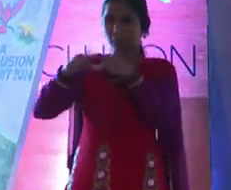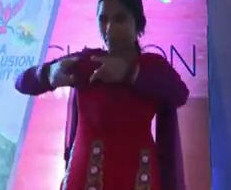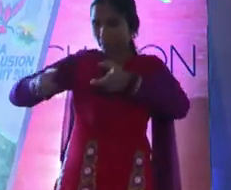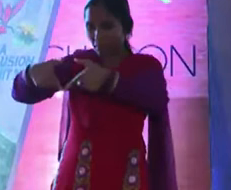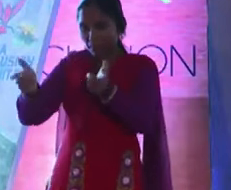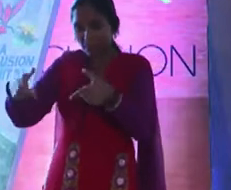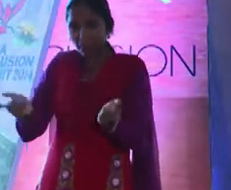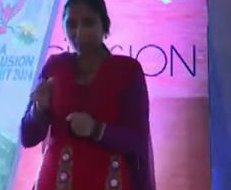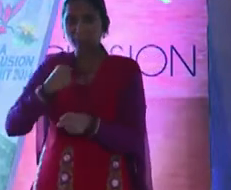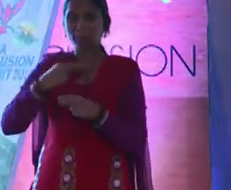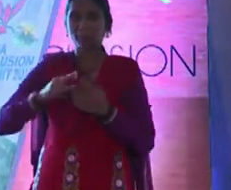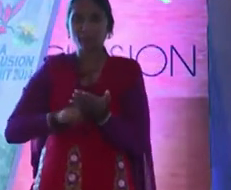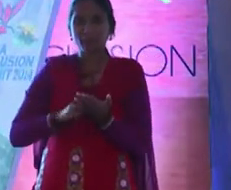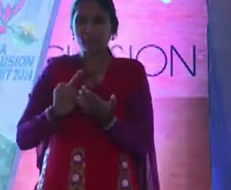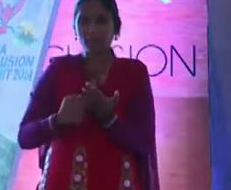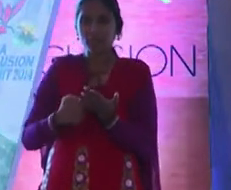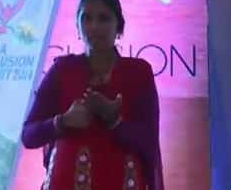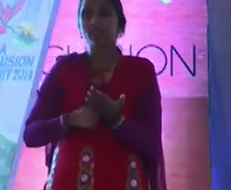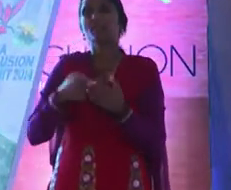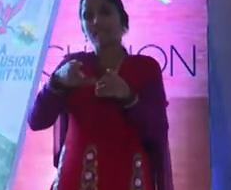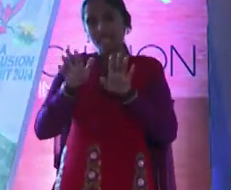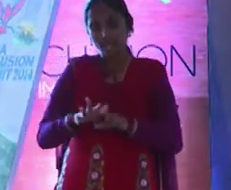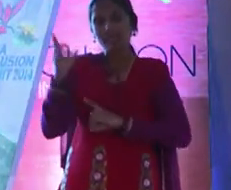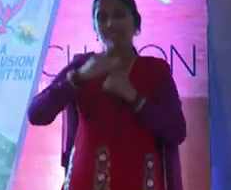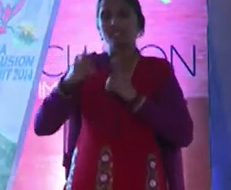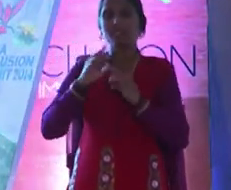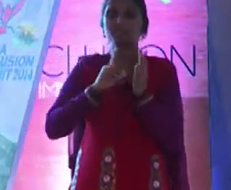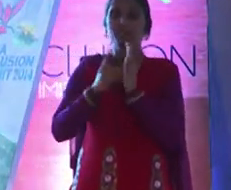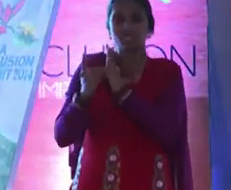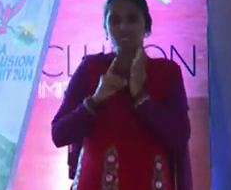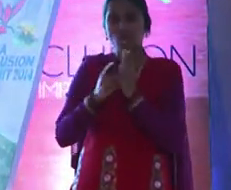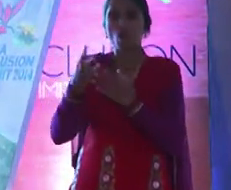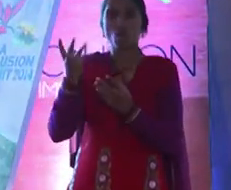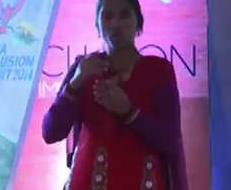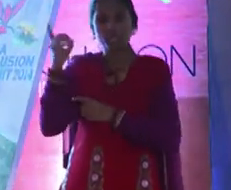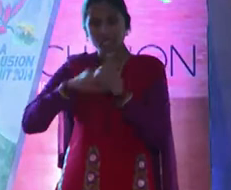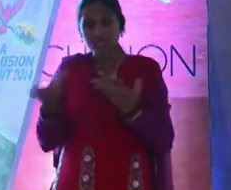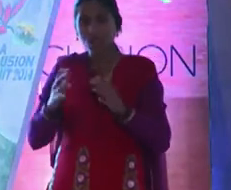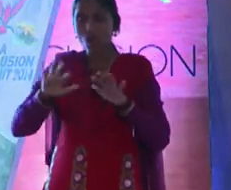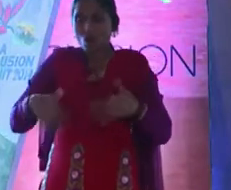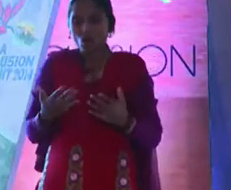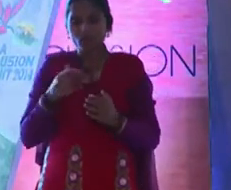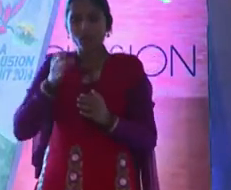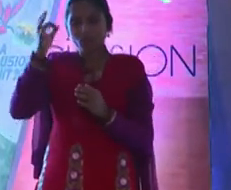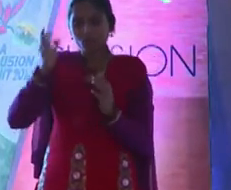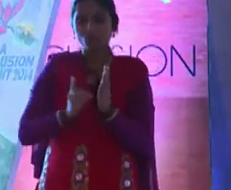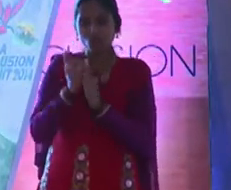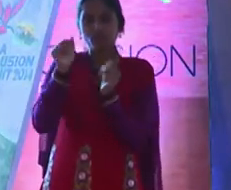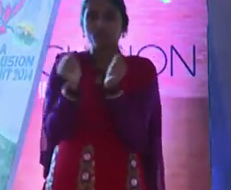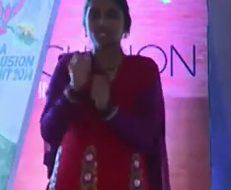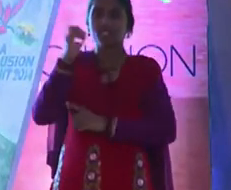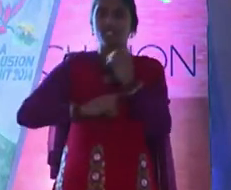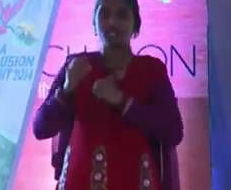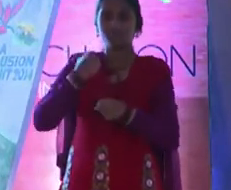disabilities, the flexibility is there with us to include more disabilities within the new bill that is going to be undertaken. If there is any